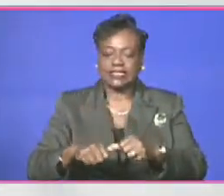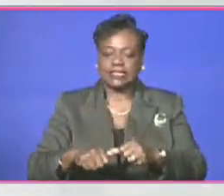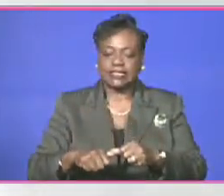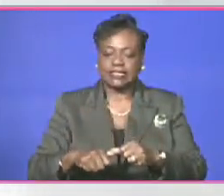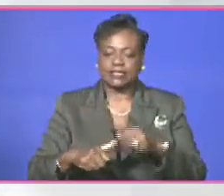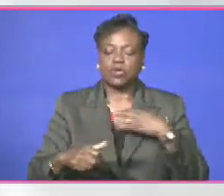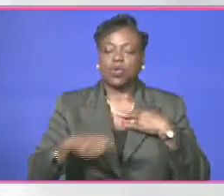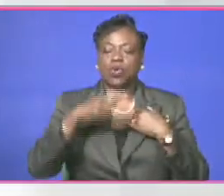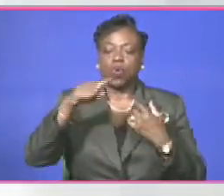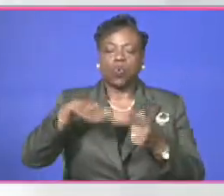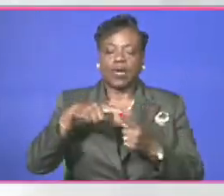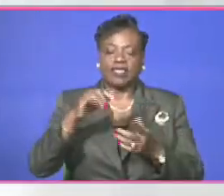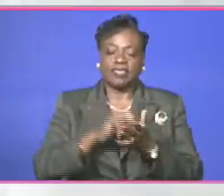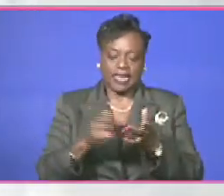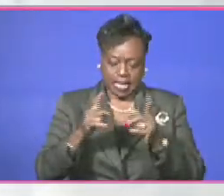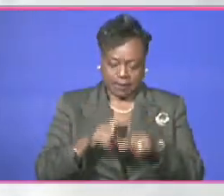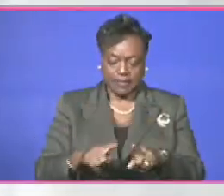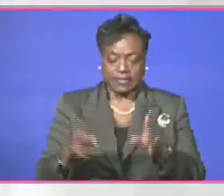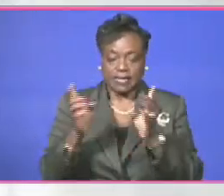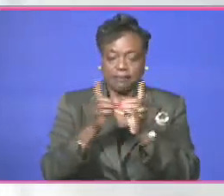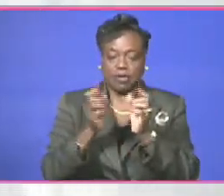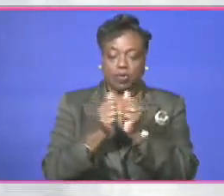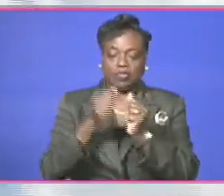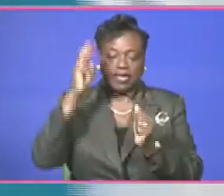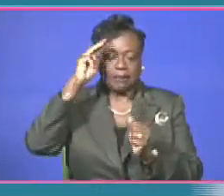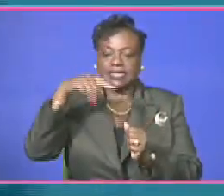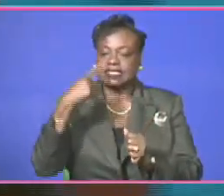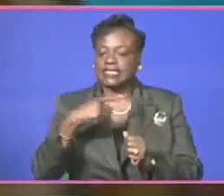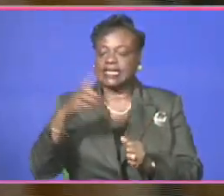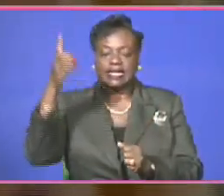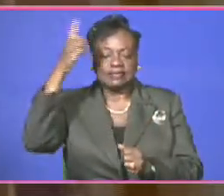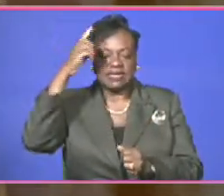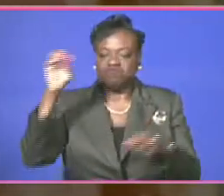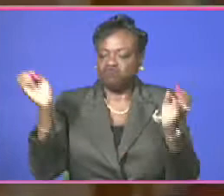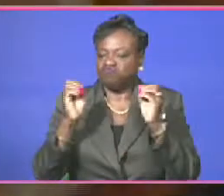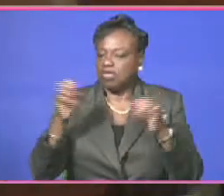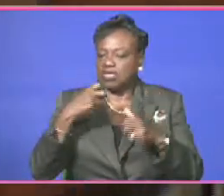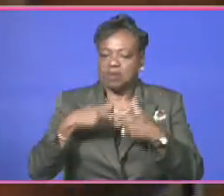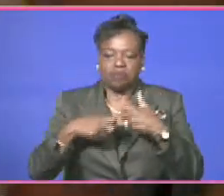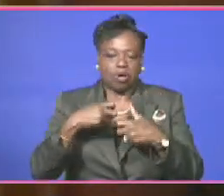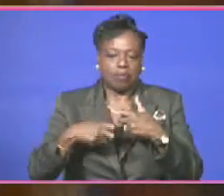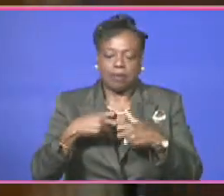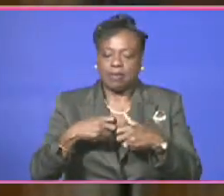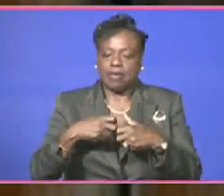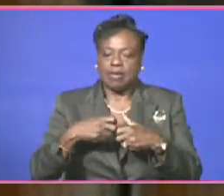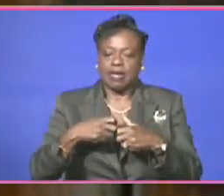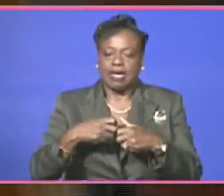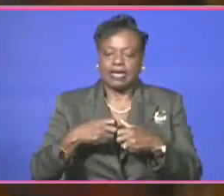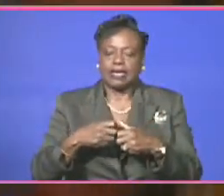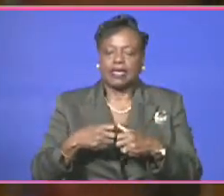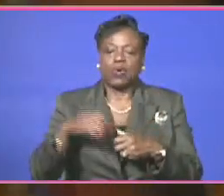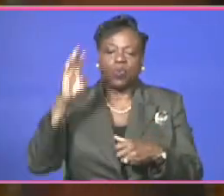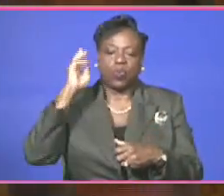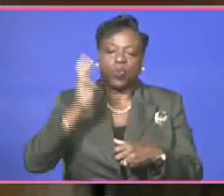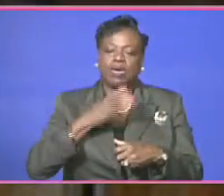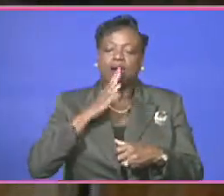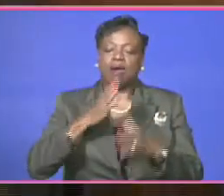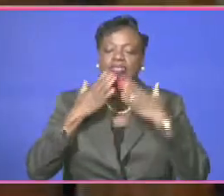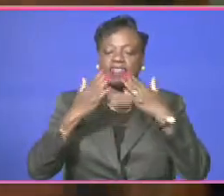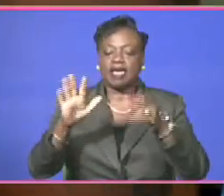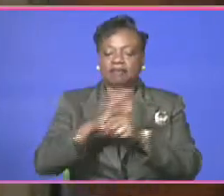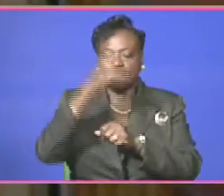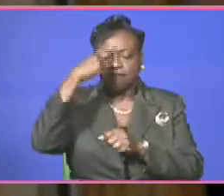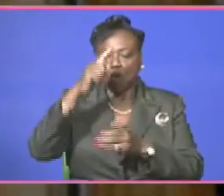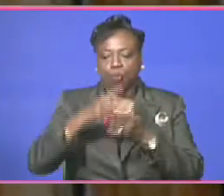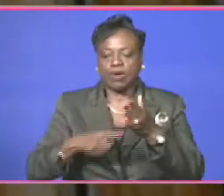I would meet with him and he would say to me, Danny, there's no problem. And he would pick up the slack. And that's why we are eternally grateful for him, for what